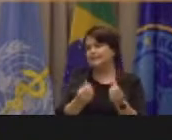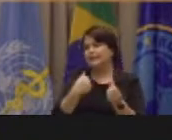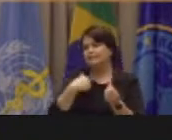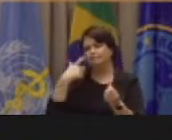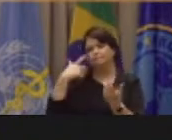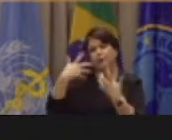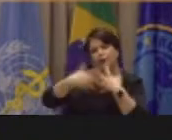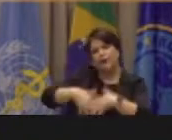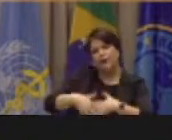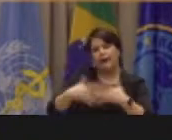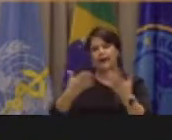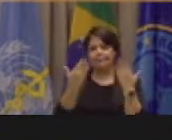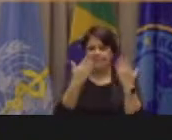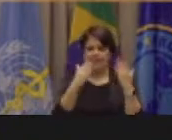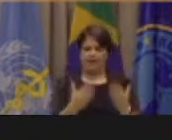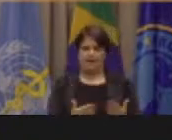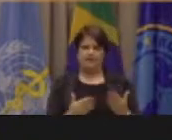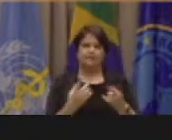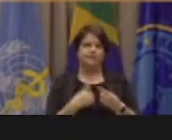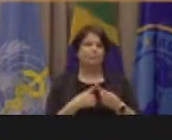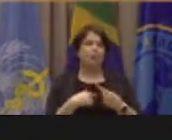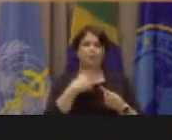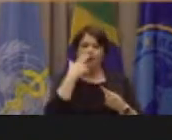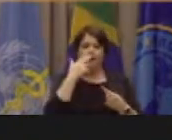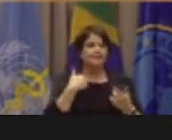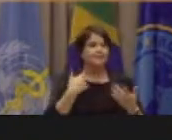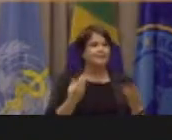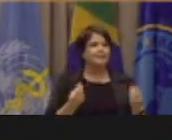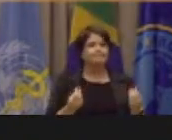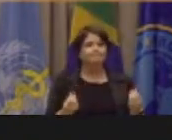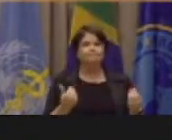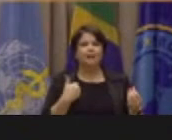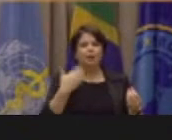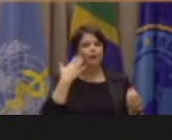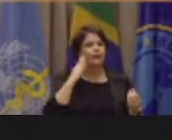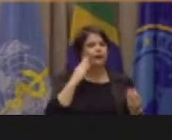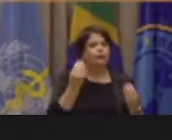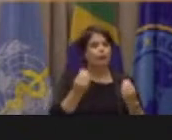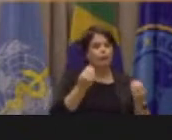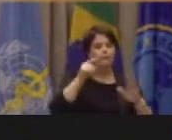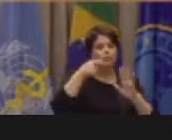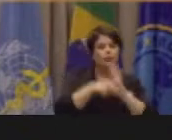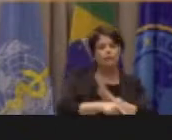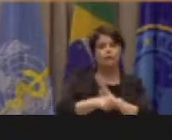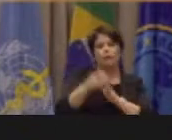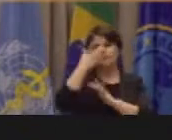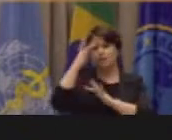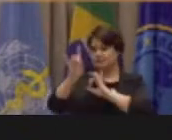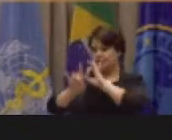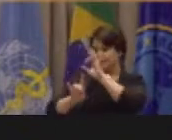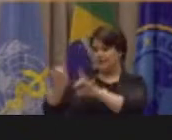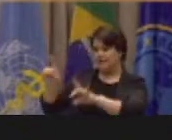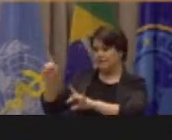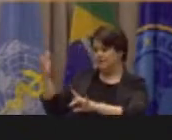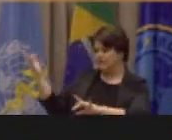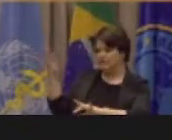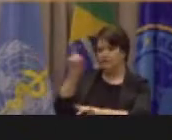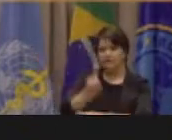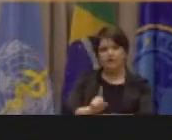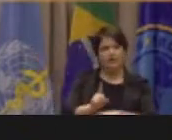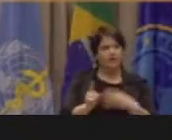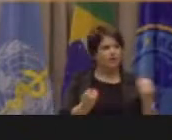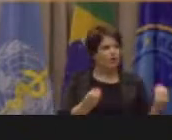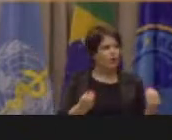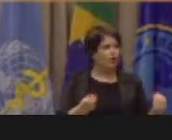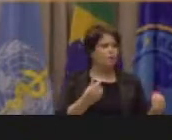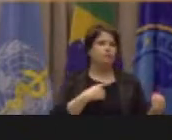And also develop understanding and analysis capacity. I don't understand that very